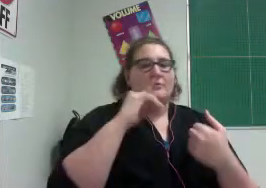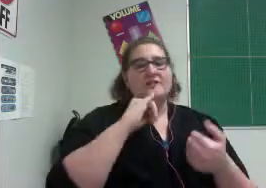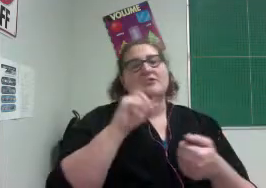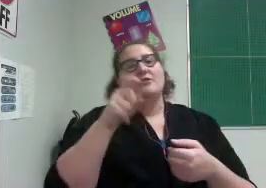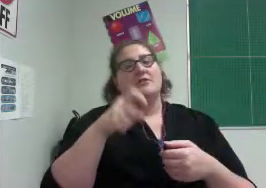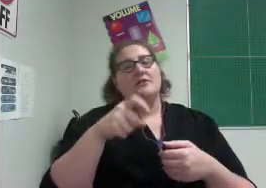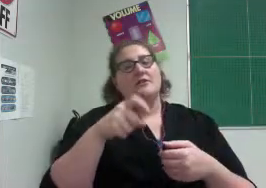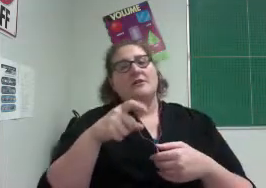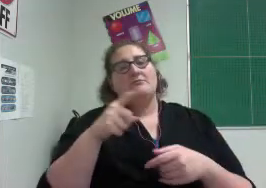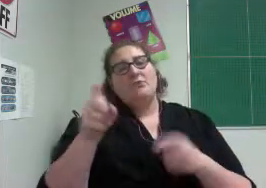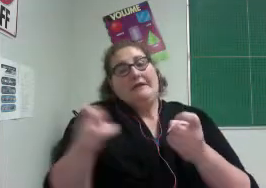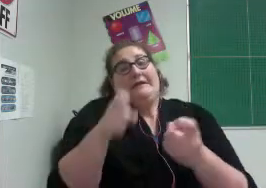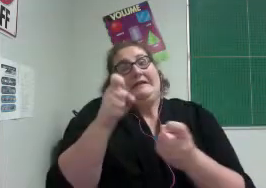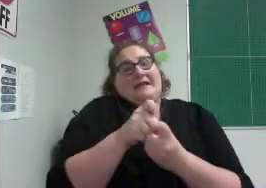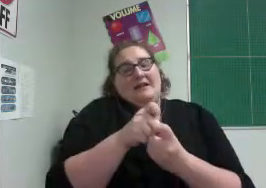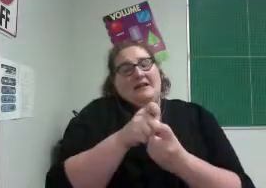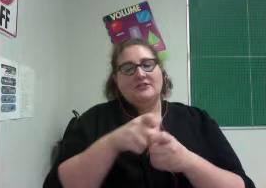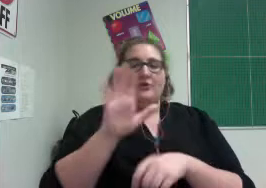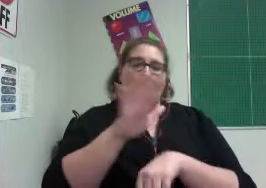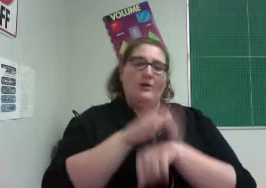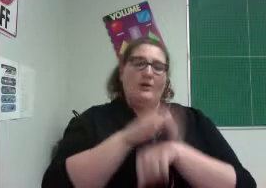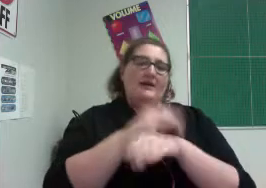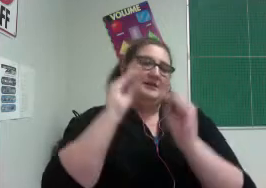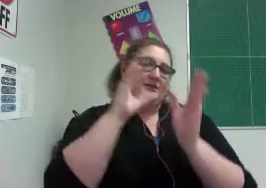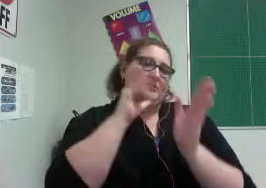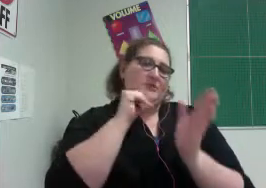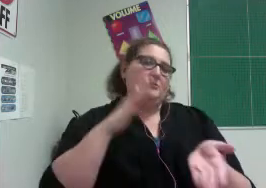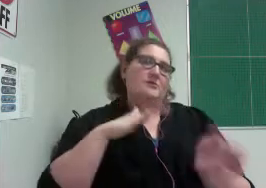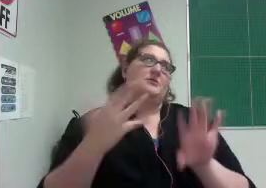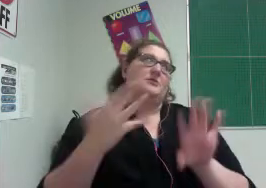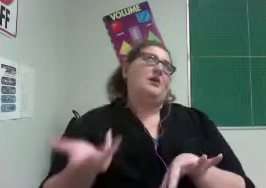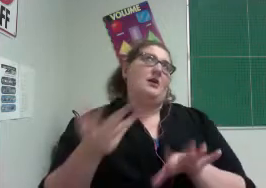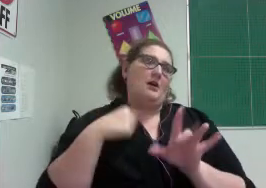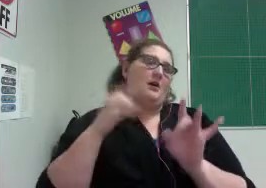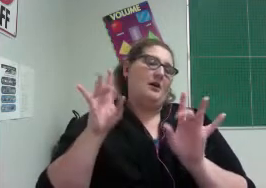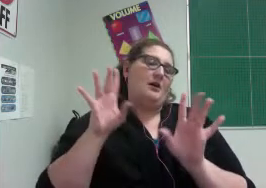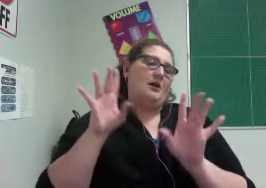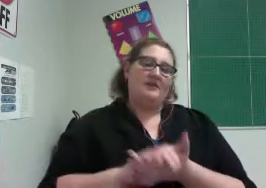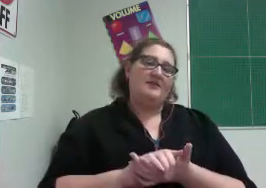little bit more concise so your English teachers don't just die when they see the sentences that you write.